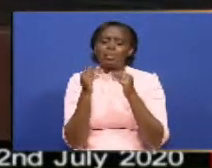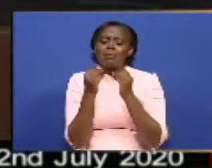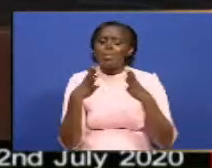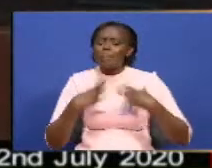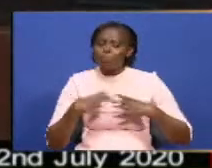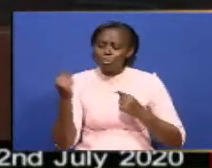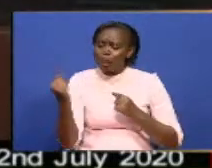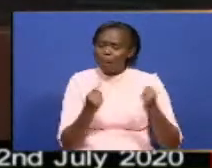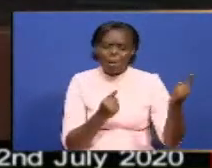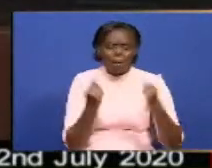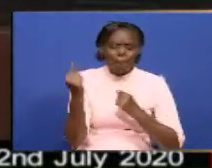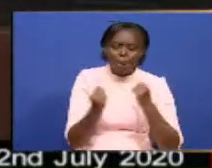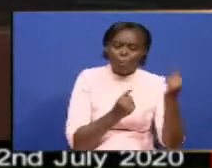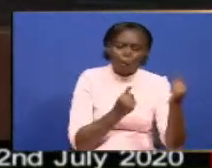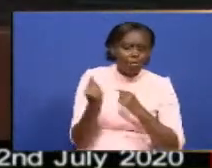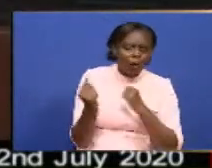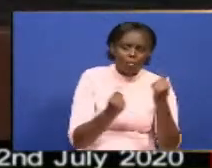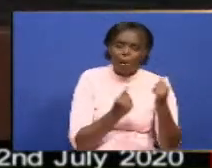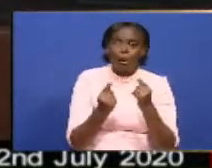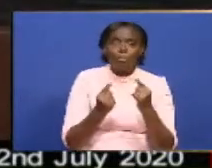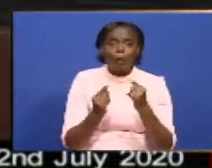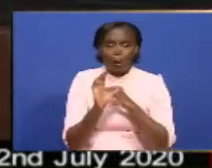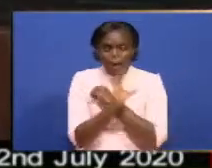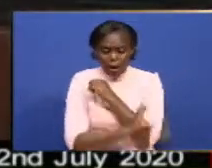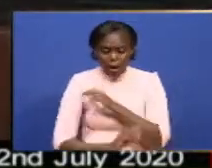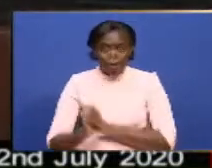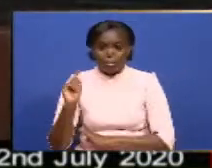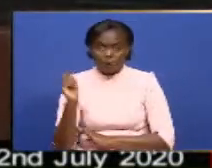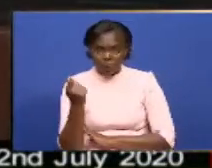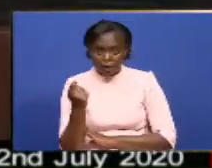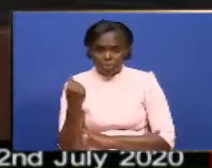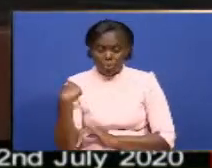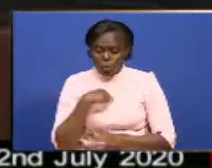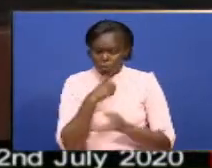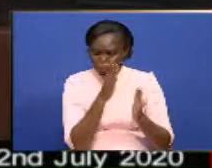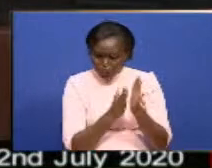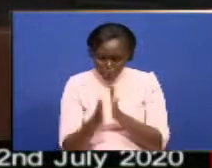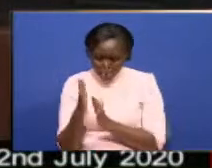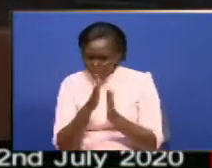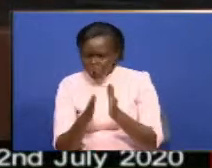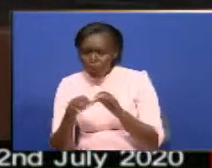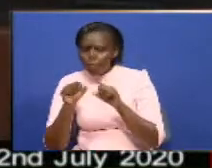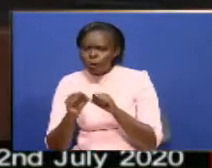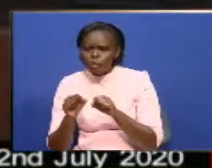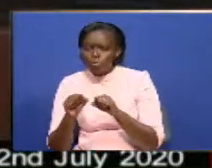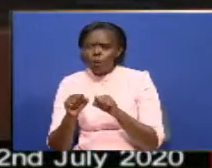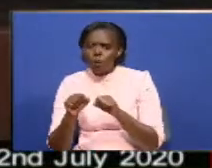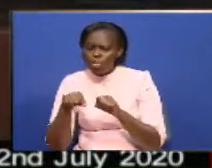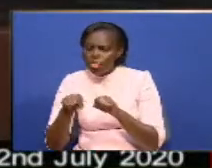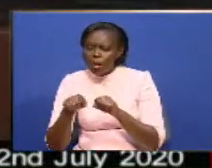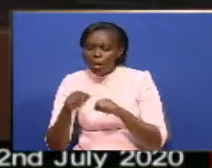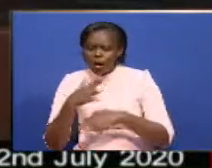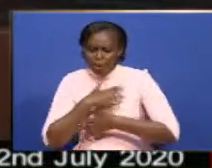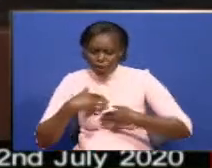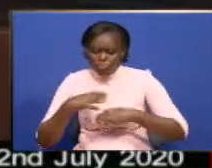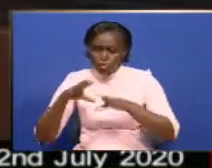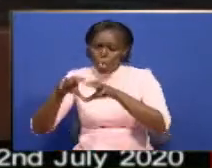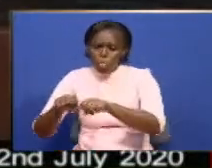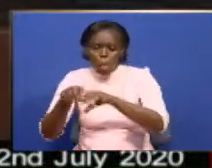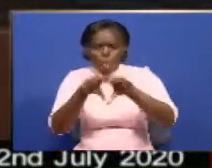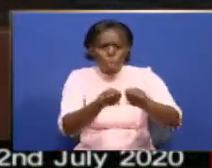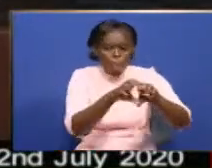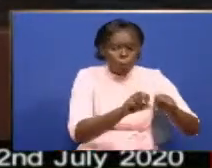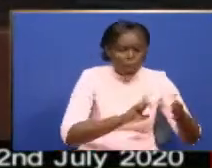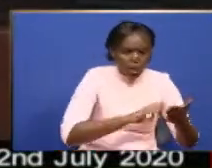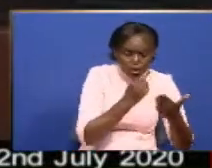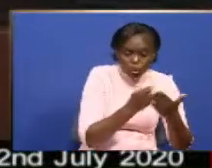if we don't organize ourselves, then they will occupy, and most likely they will take the resources that